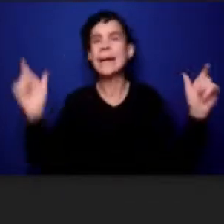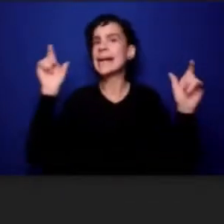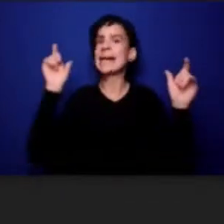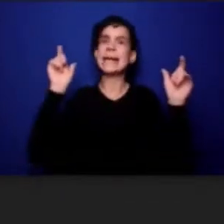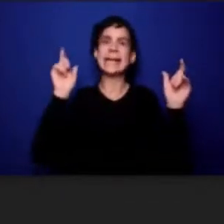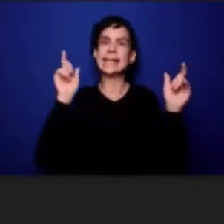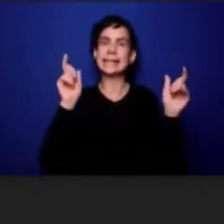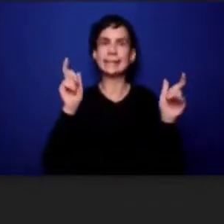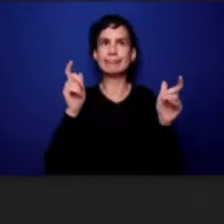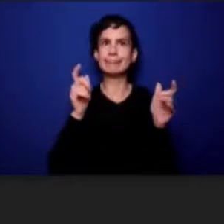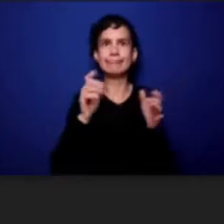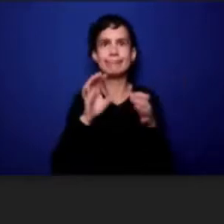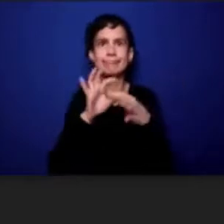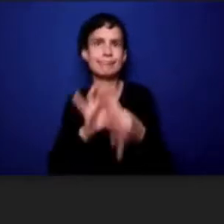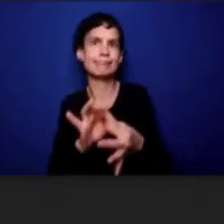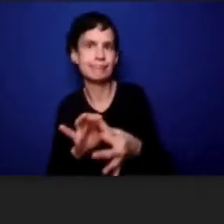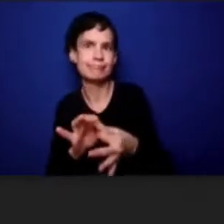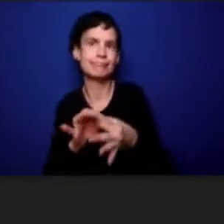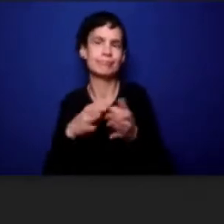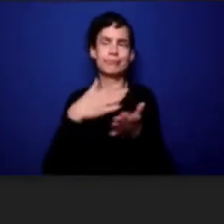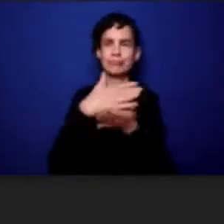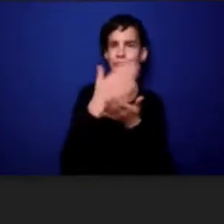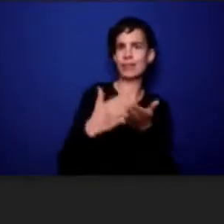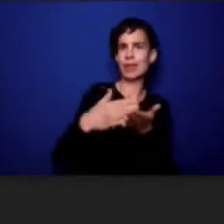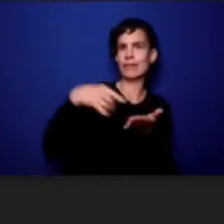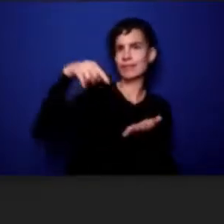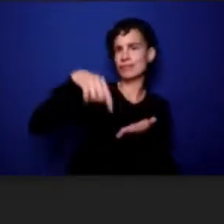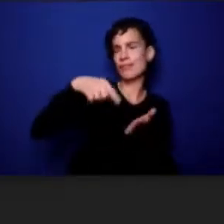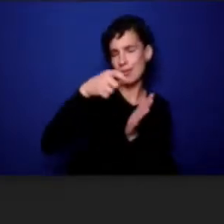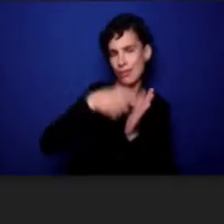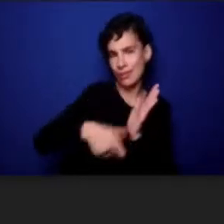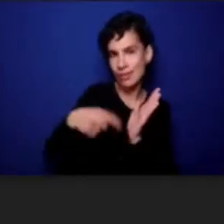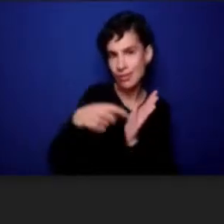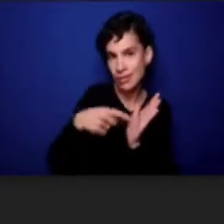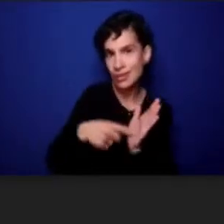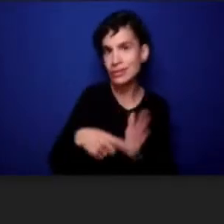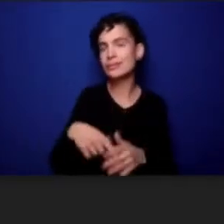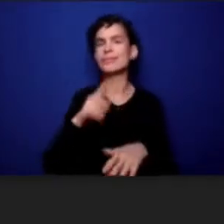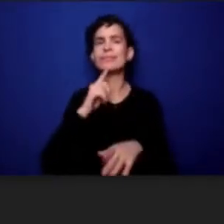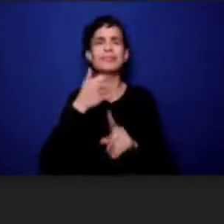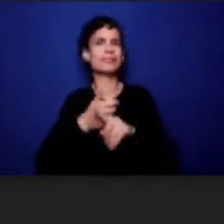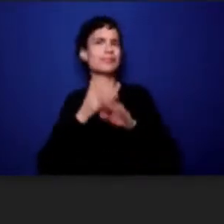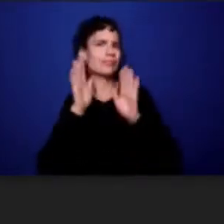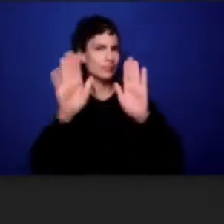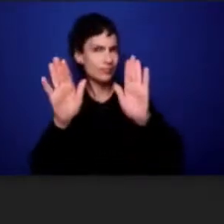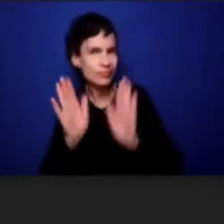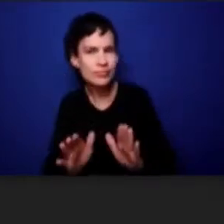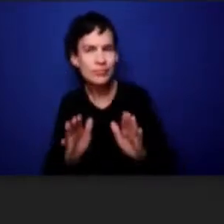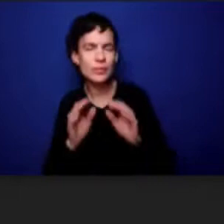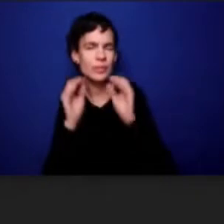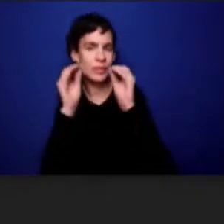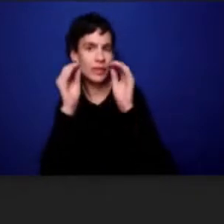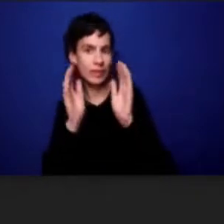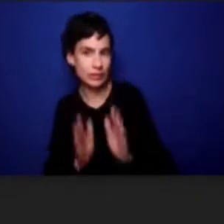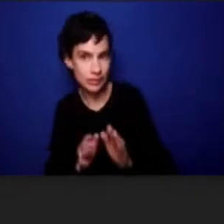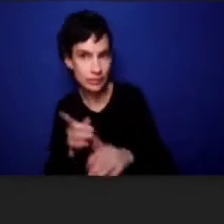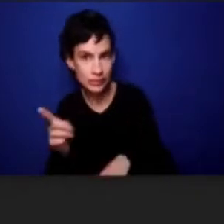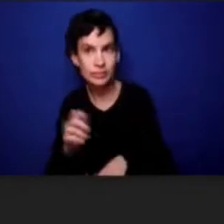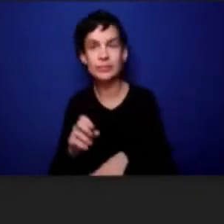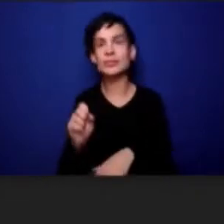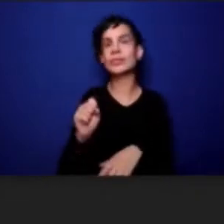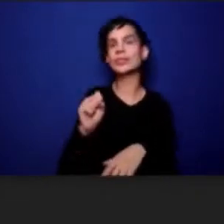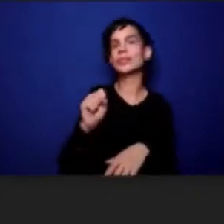is that I had this really outstanding professor of ancient Greek art at the University of Toronto in my undergrad, Sung-Jung Kim,